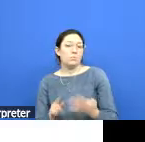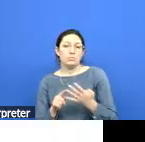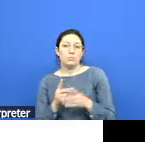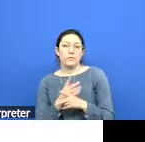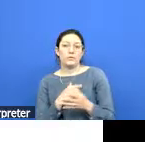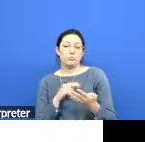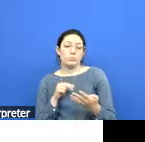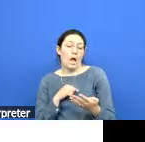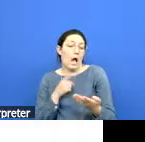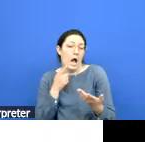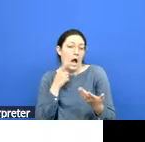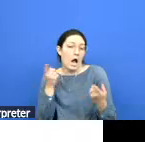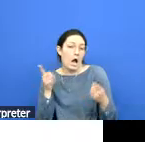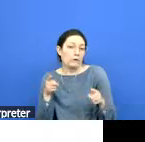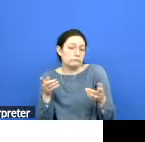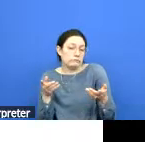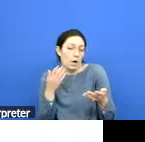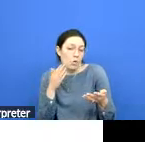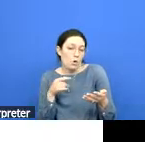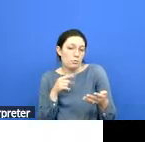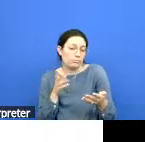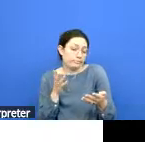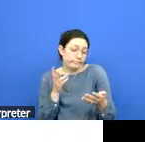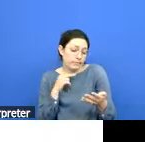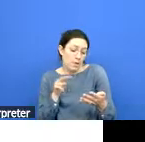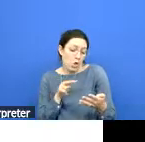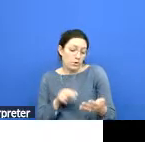don't know if I agree with that assertion, but